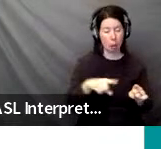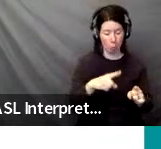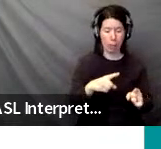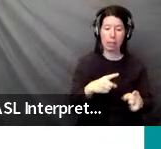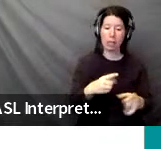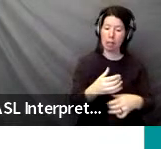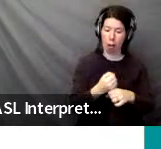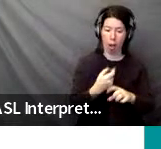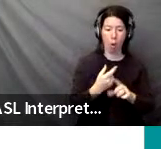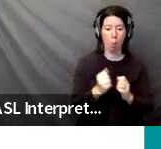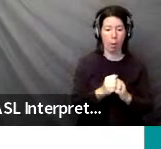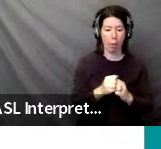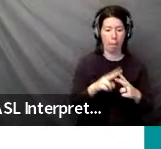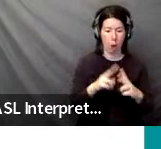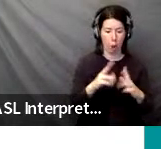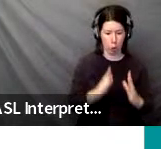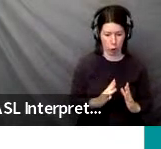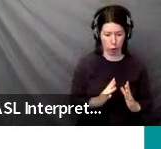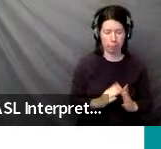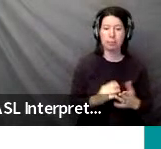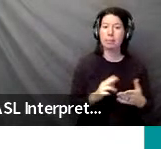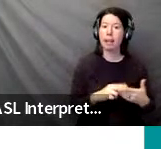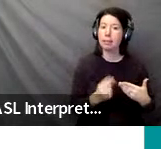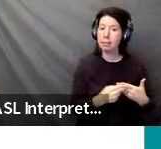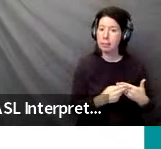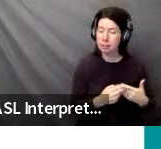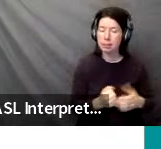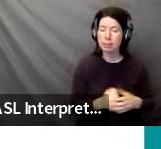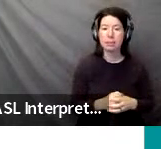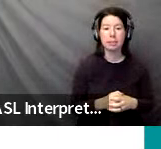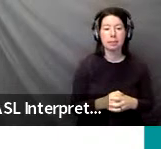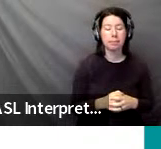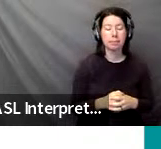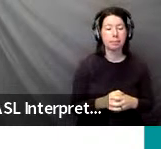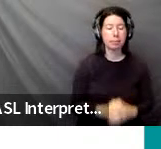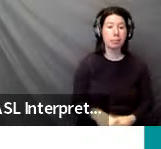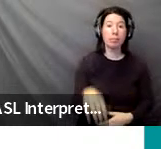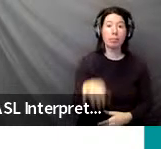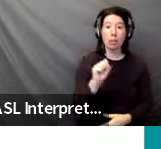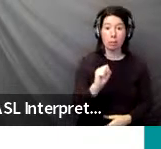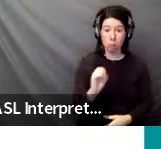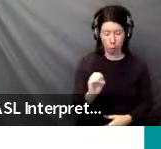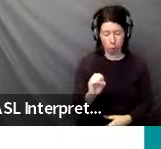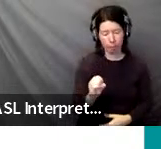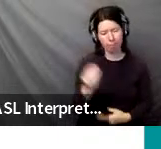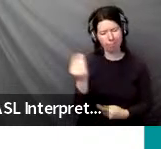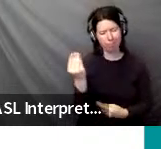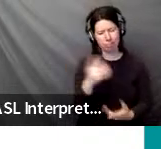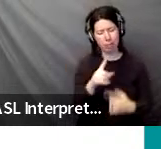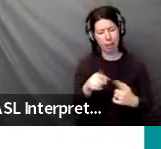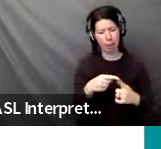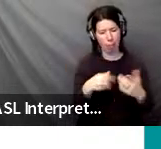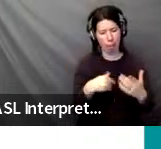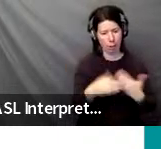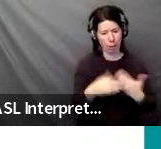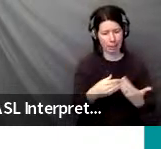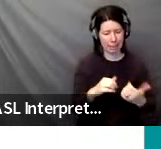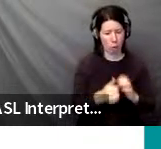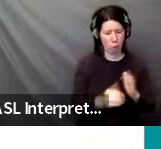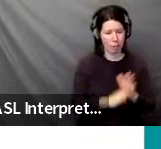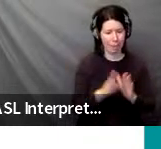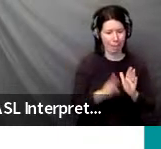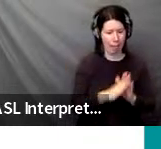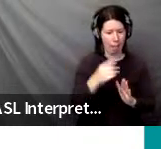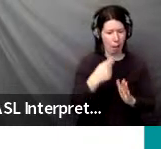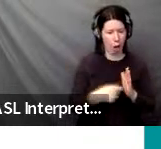partners. Next slide, please. And so a little bit about the process to develop a cost estimate. As Greg